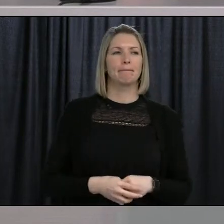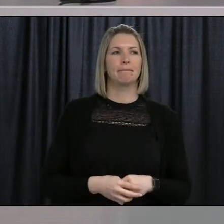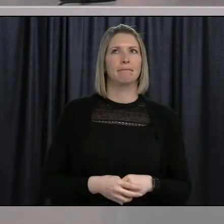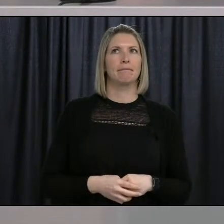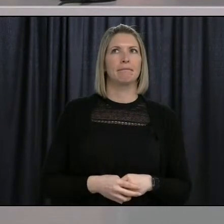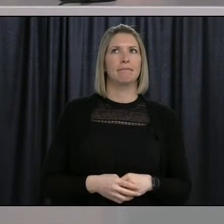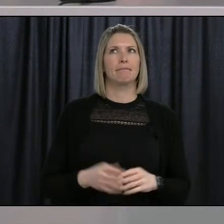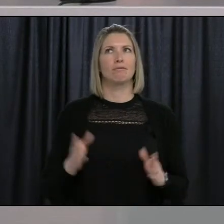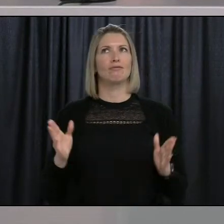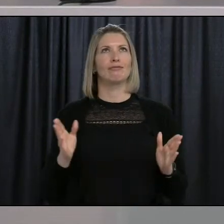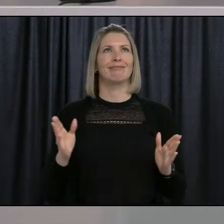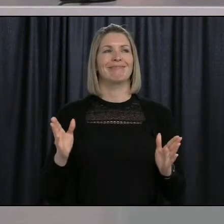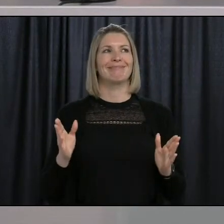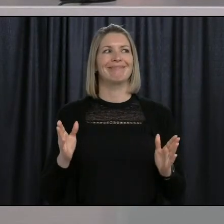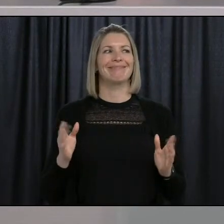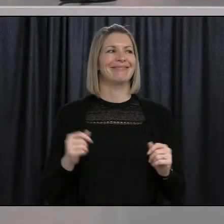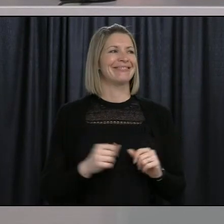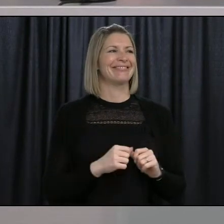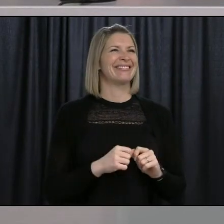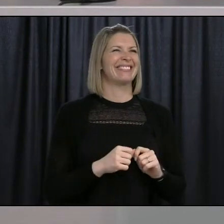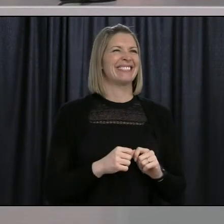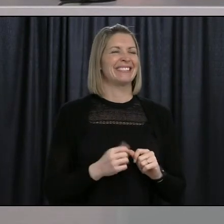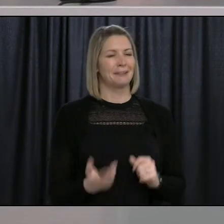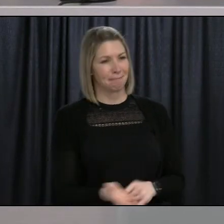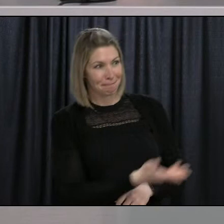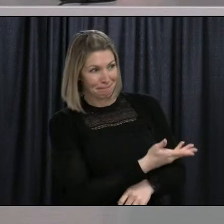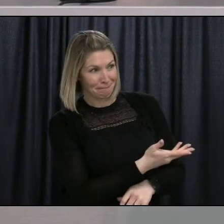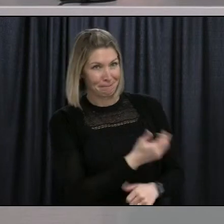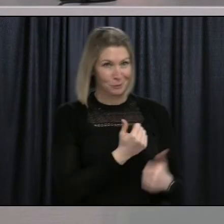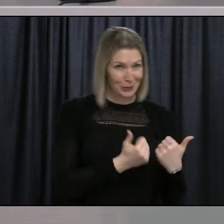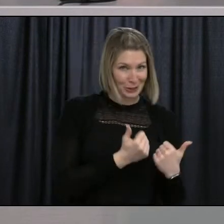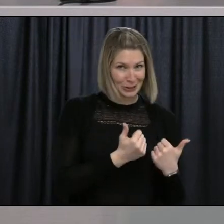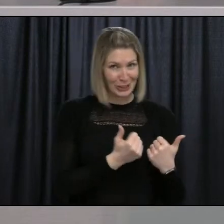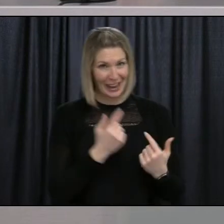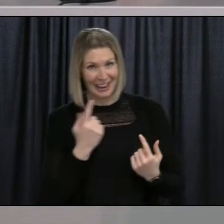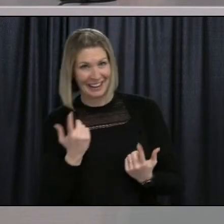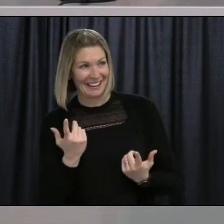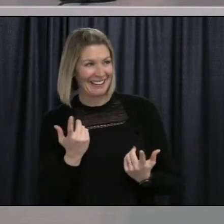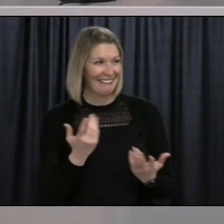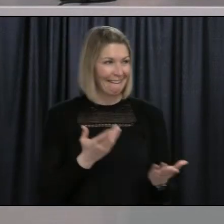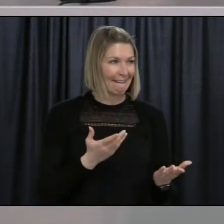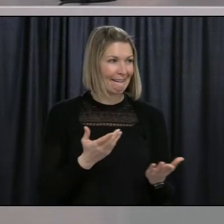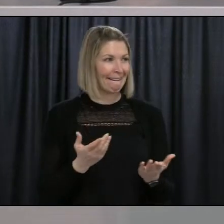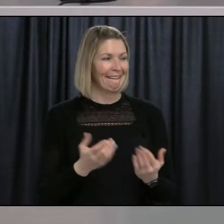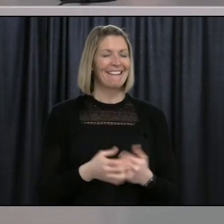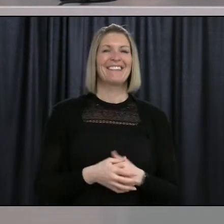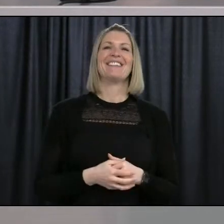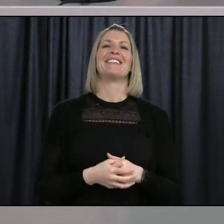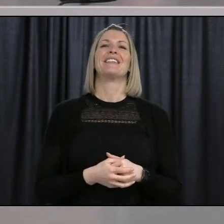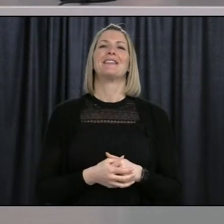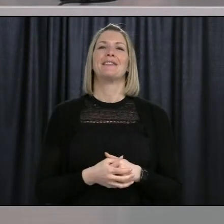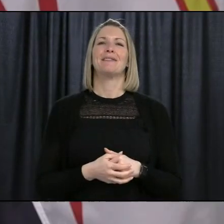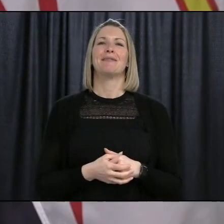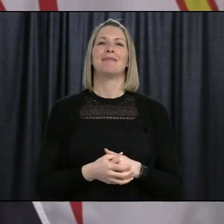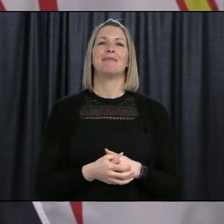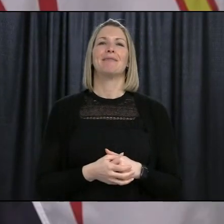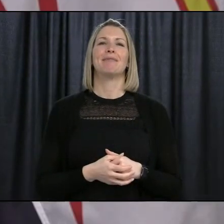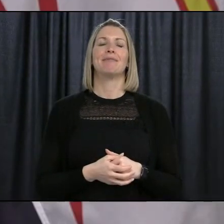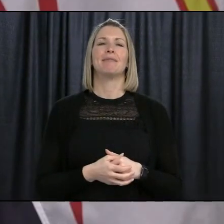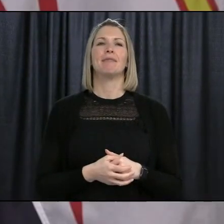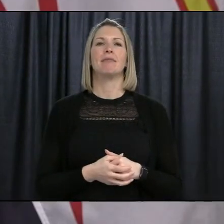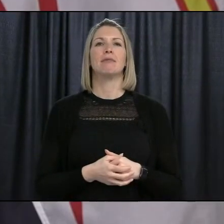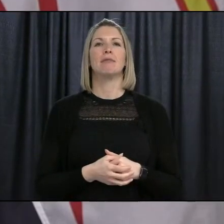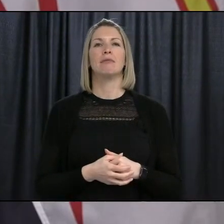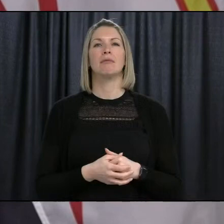Not seeing Janice take. Oh, Dr. Fitzgerald, do you want to take that, or shall I? Yeah, so we're still looking at exactly